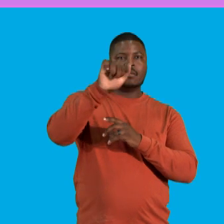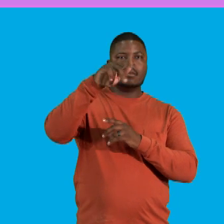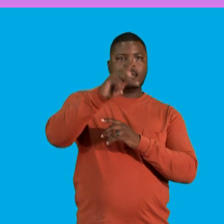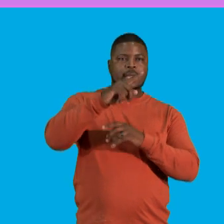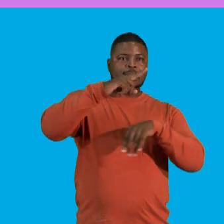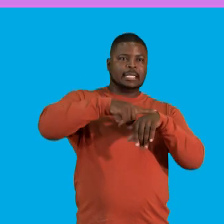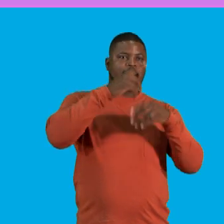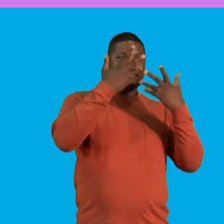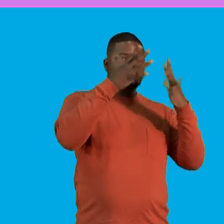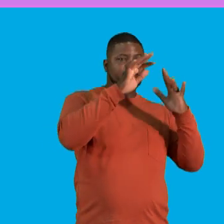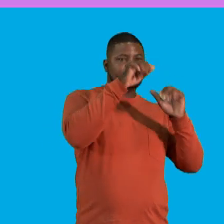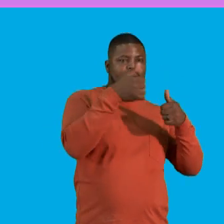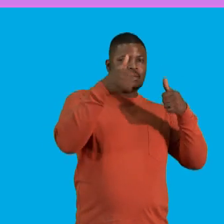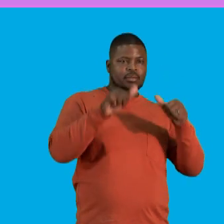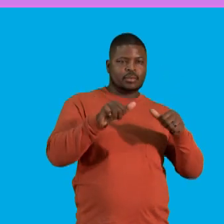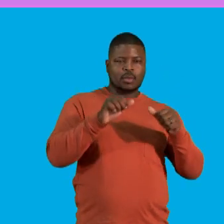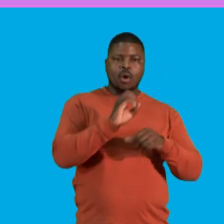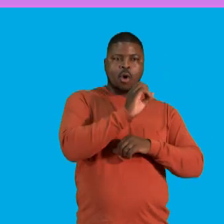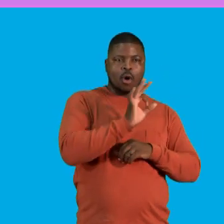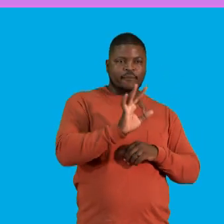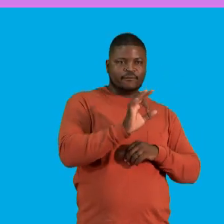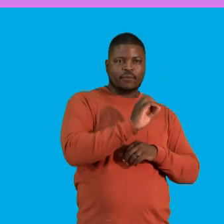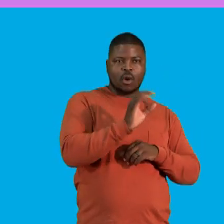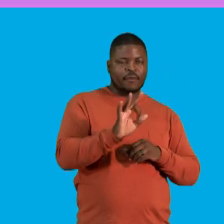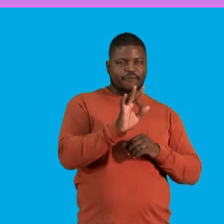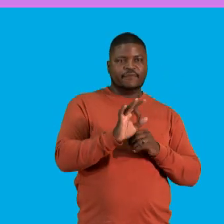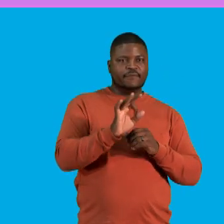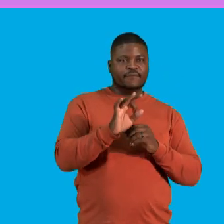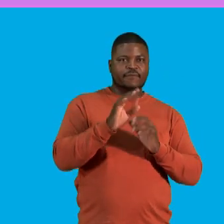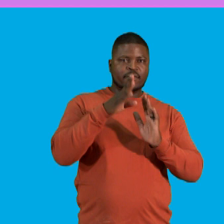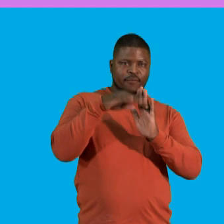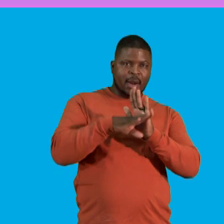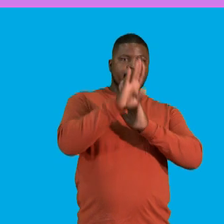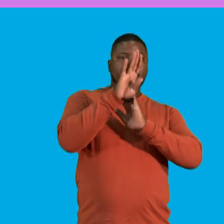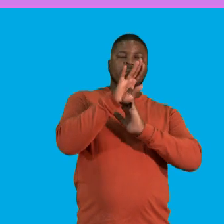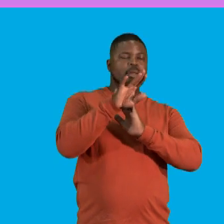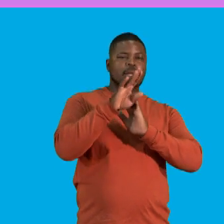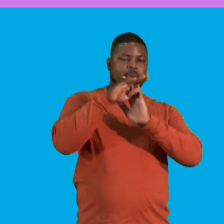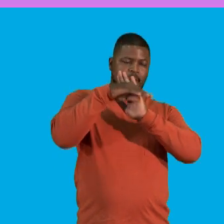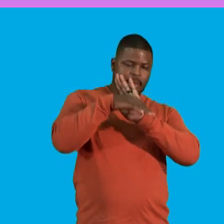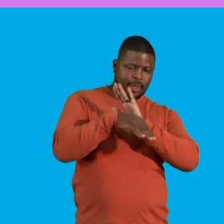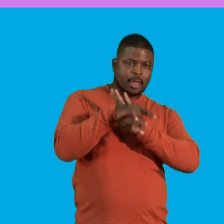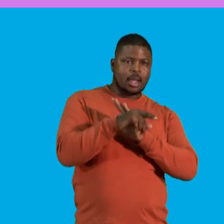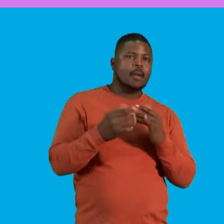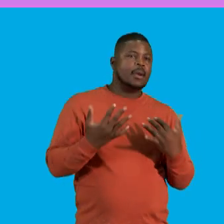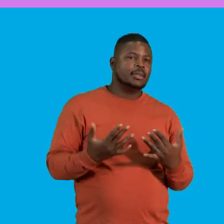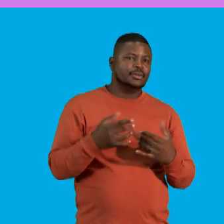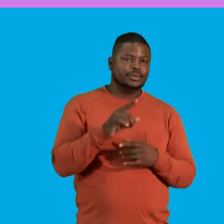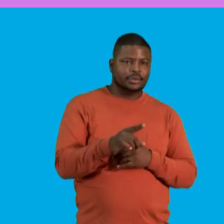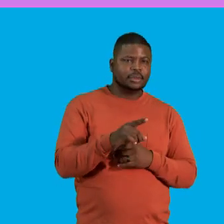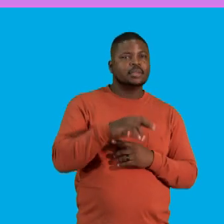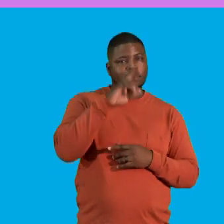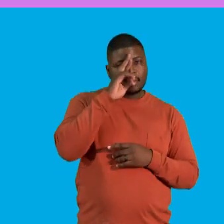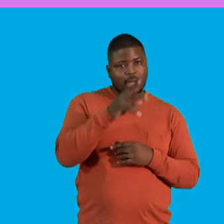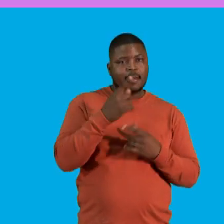OP. Then we calculate the cost now. The cost, because it is still the same service charge, we still include